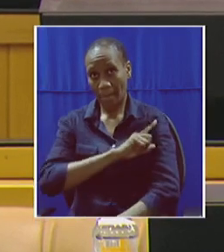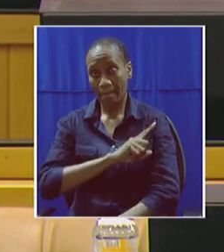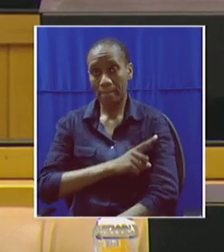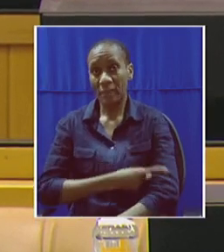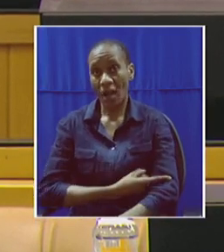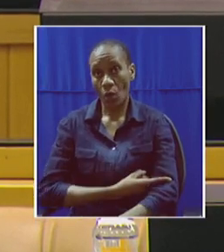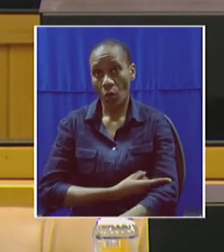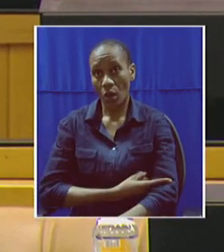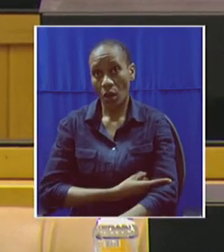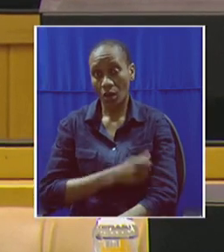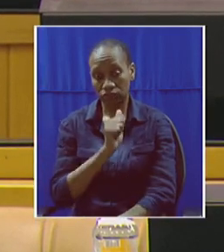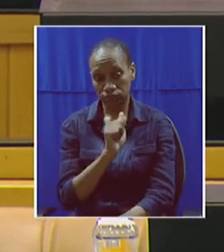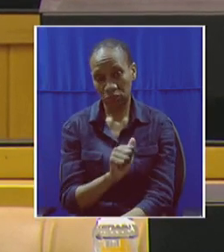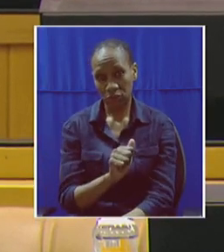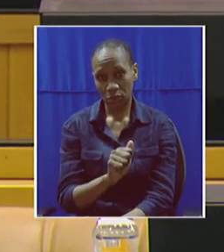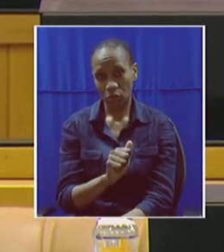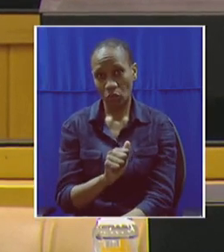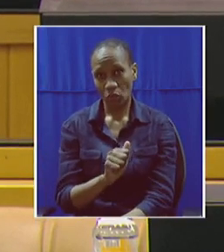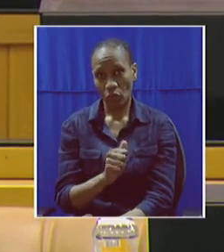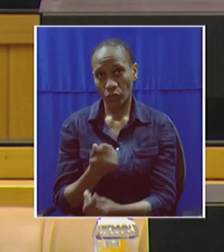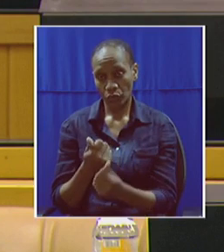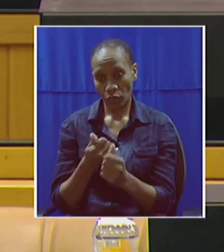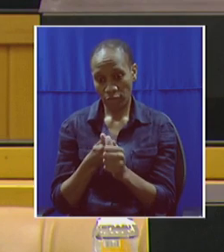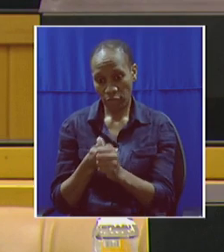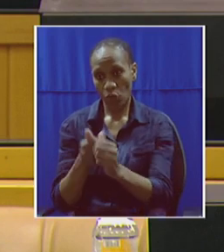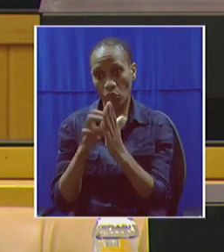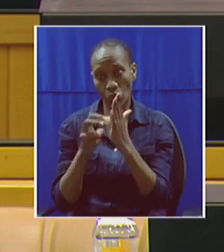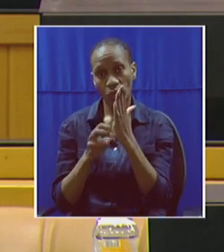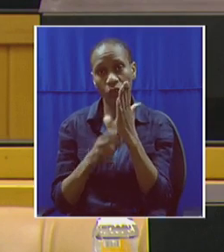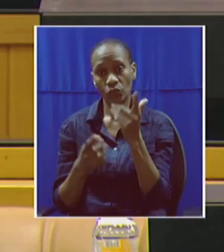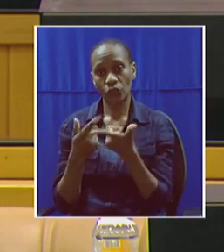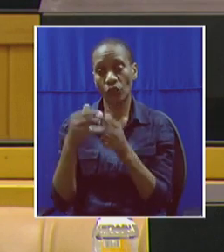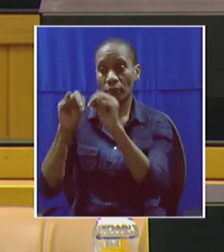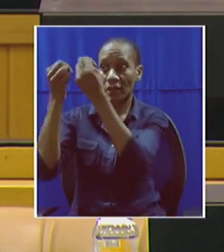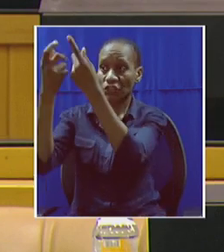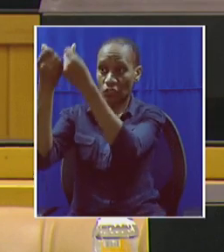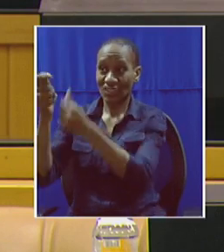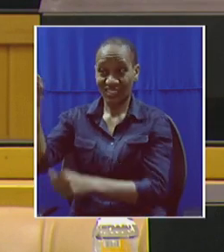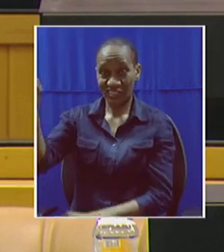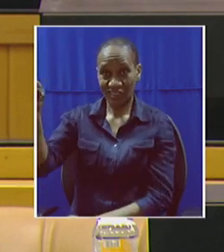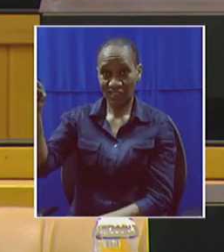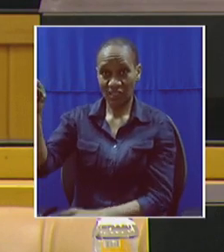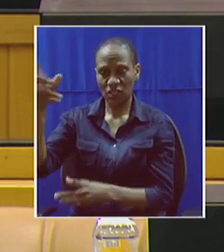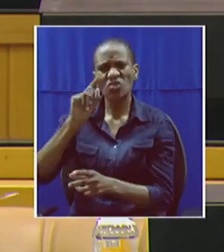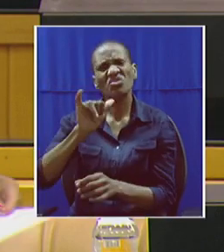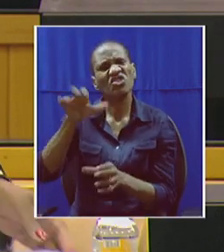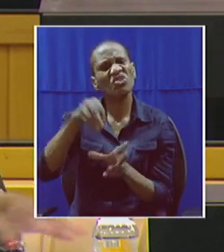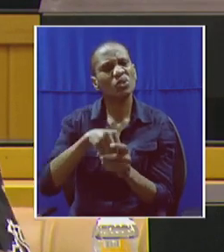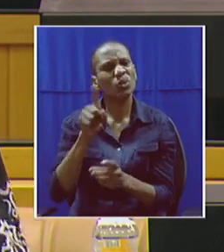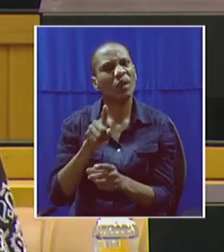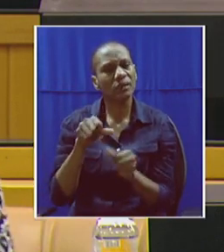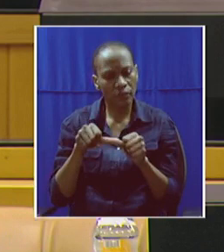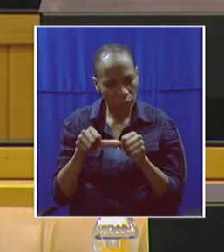outstanding preconditions from uh National treasury including the